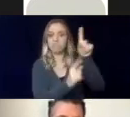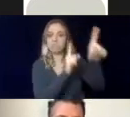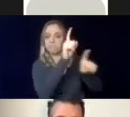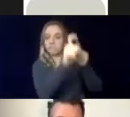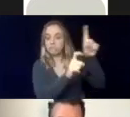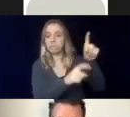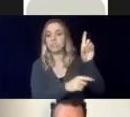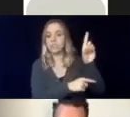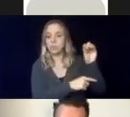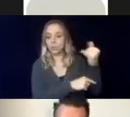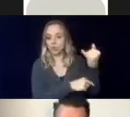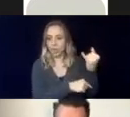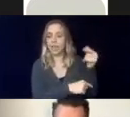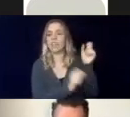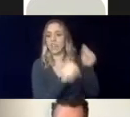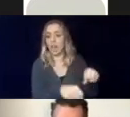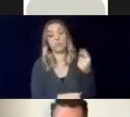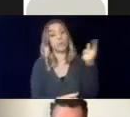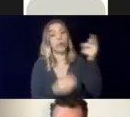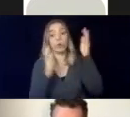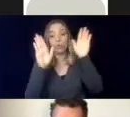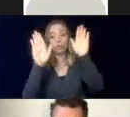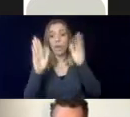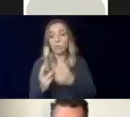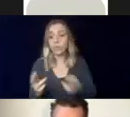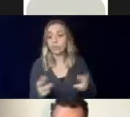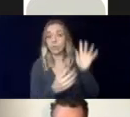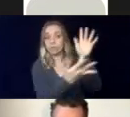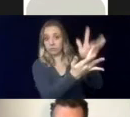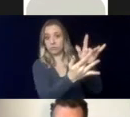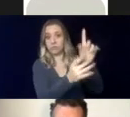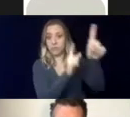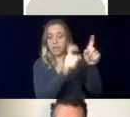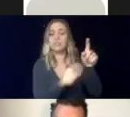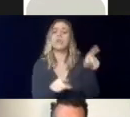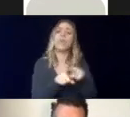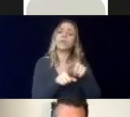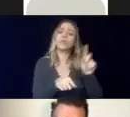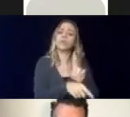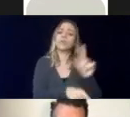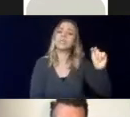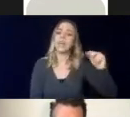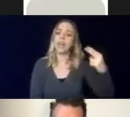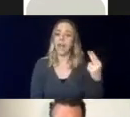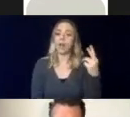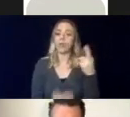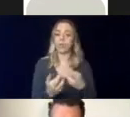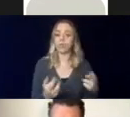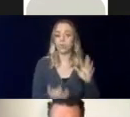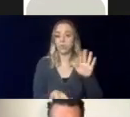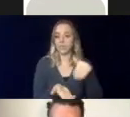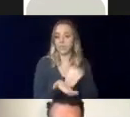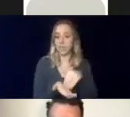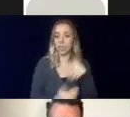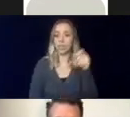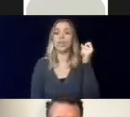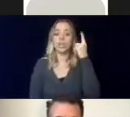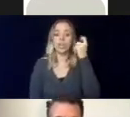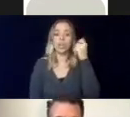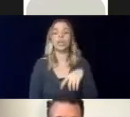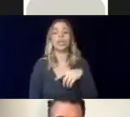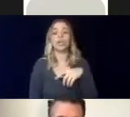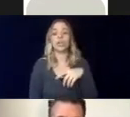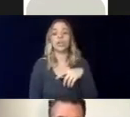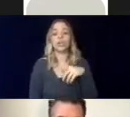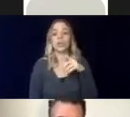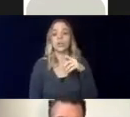Justice. So that would be a great resource for you to use, but also use telehealth resource centers that will be able to help you at least